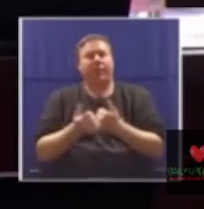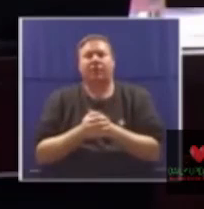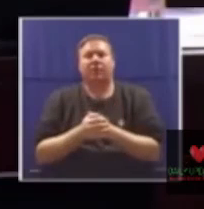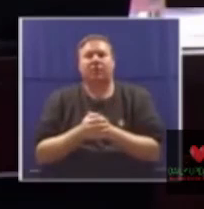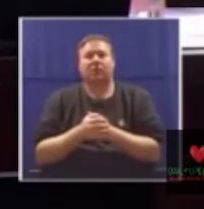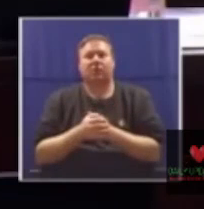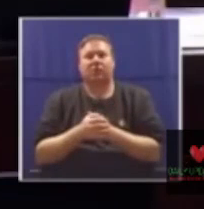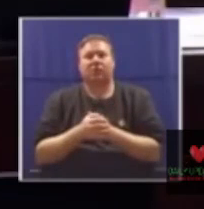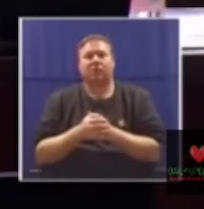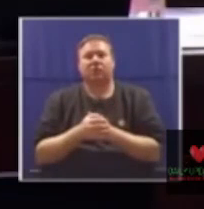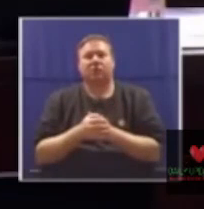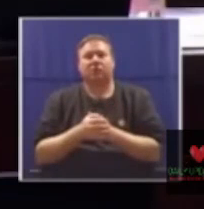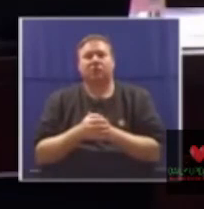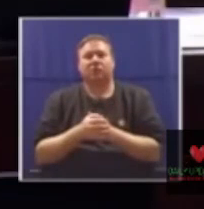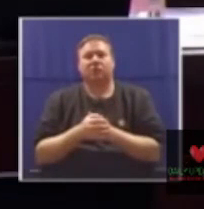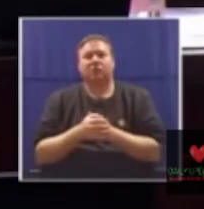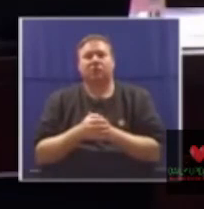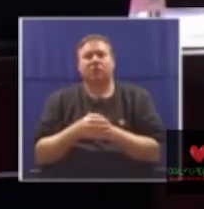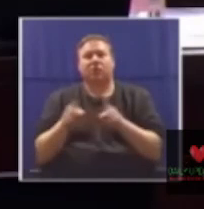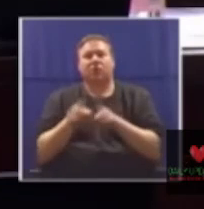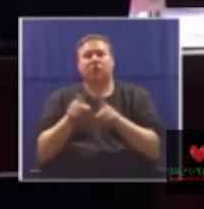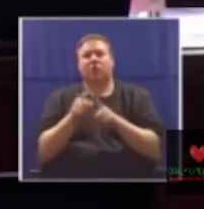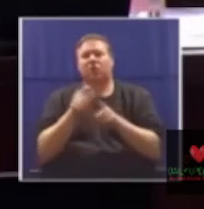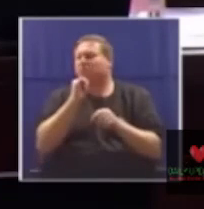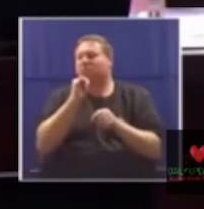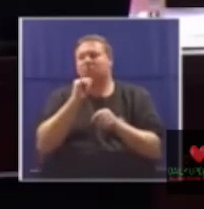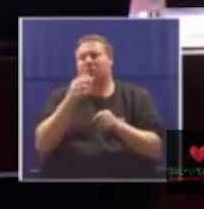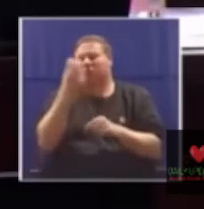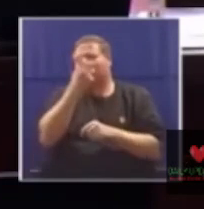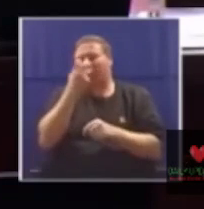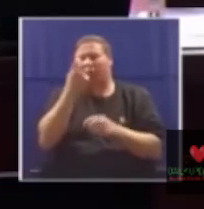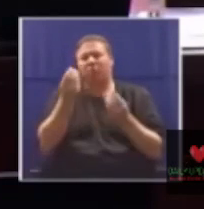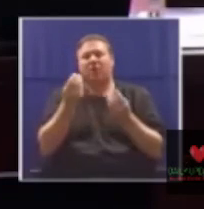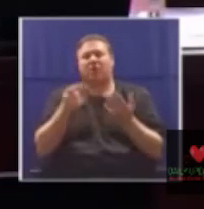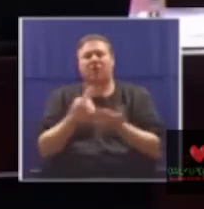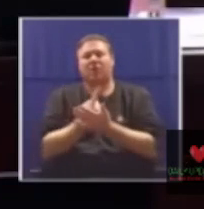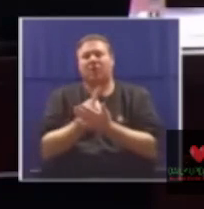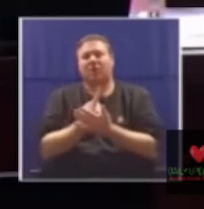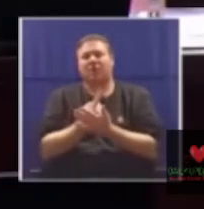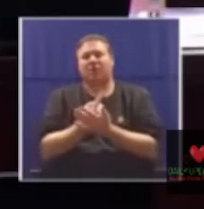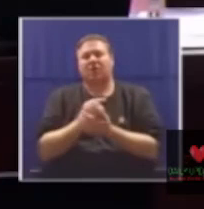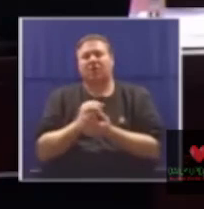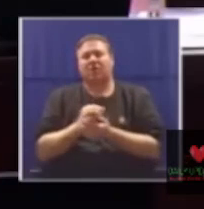Not the clownish things that have been happening since